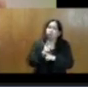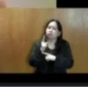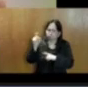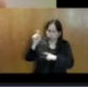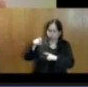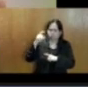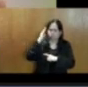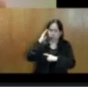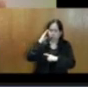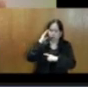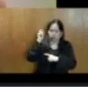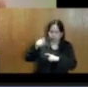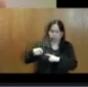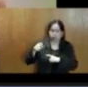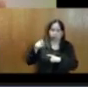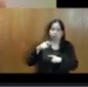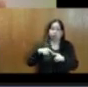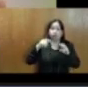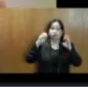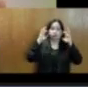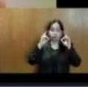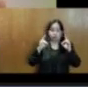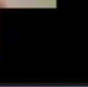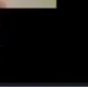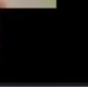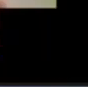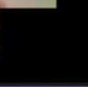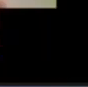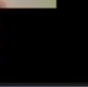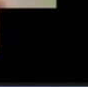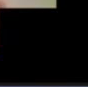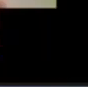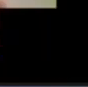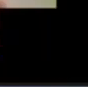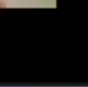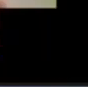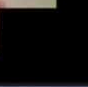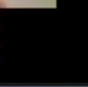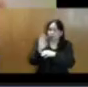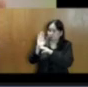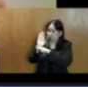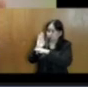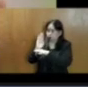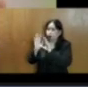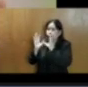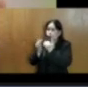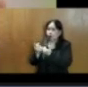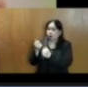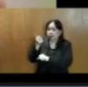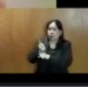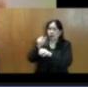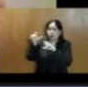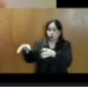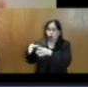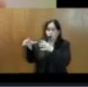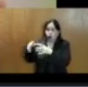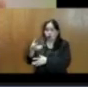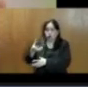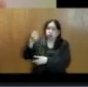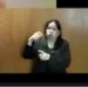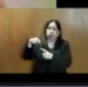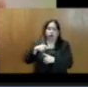need. And education should listen. We cannot just work outside with work within